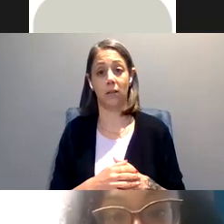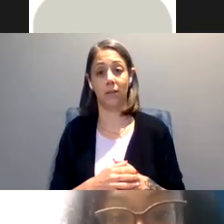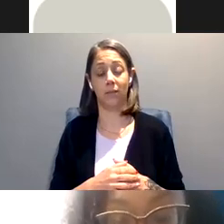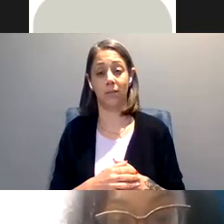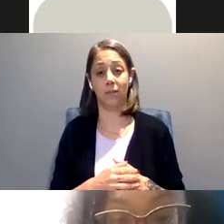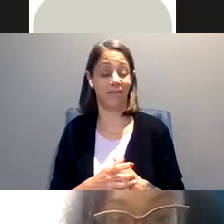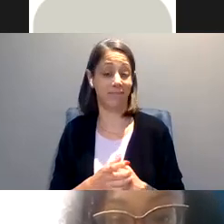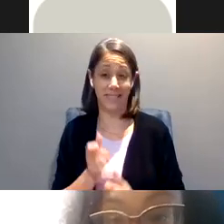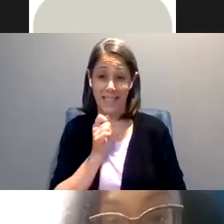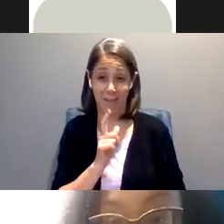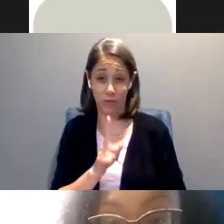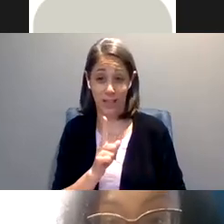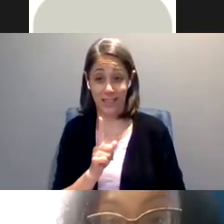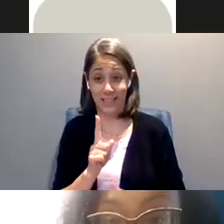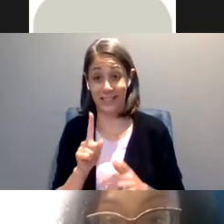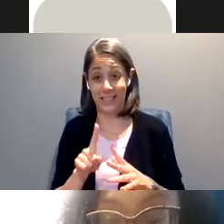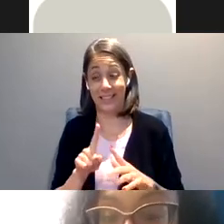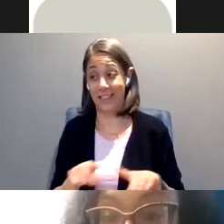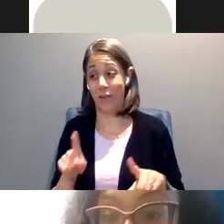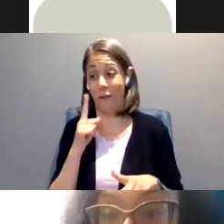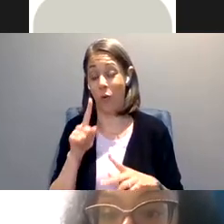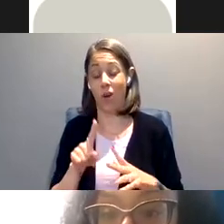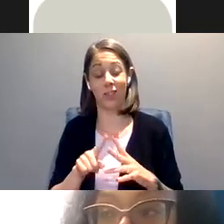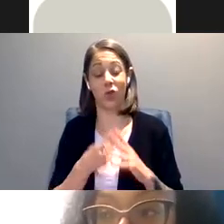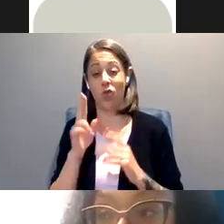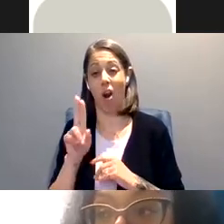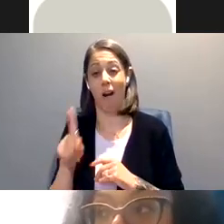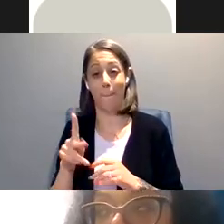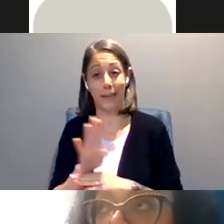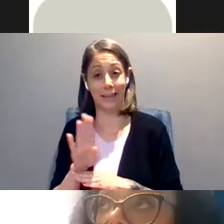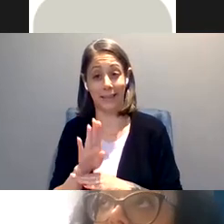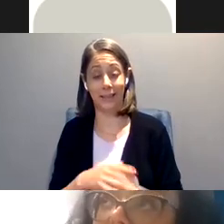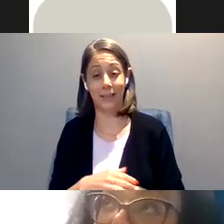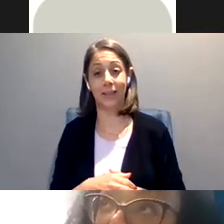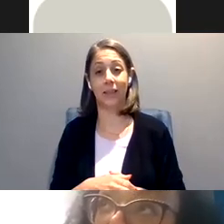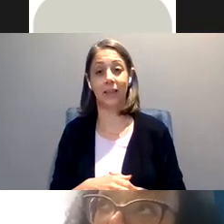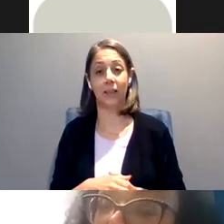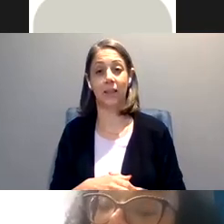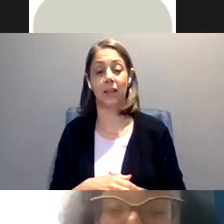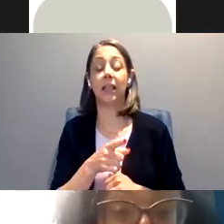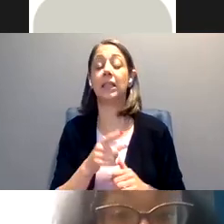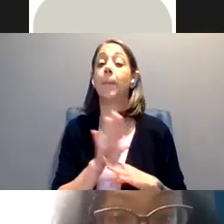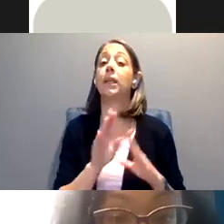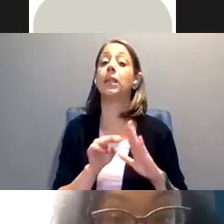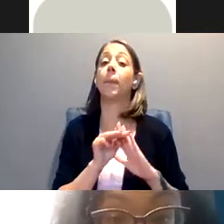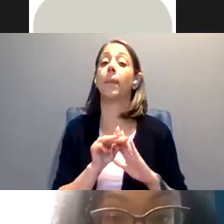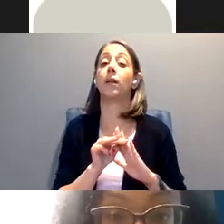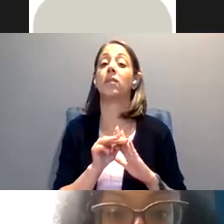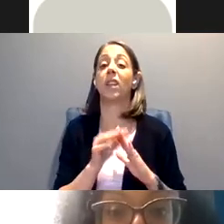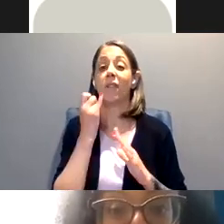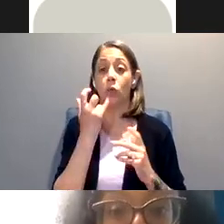more different for startup businesses. So it is a business model that, to adopt